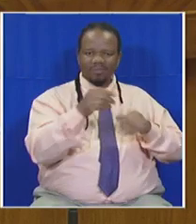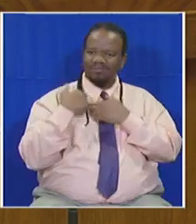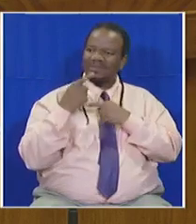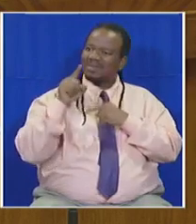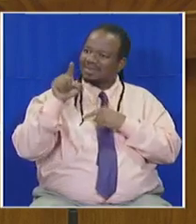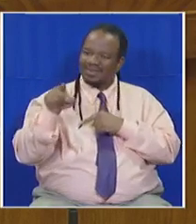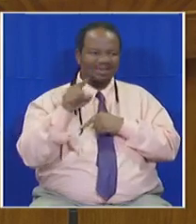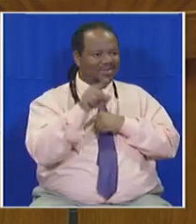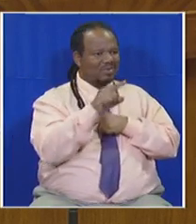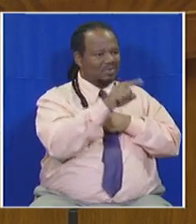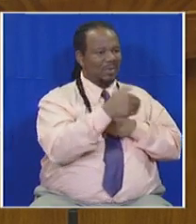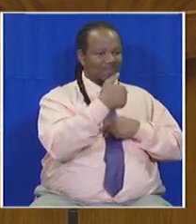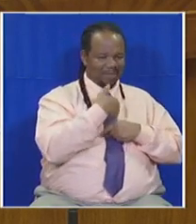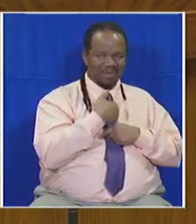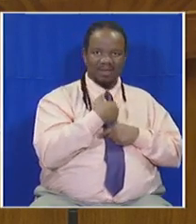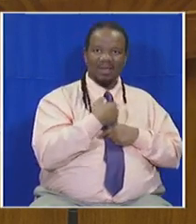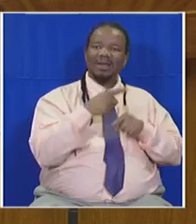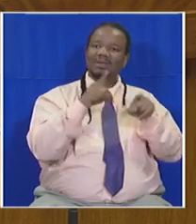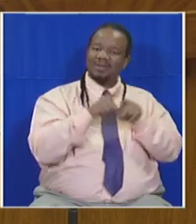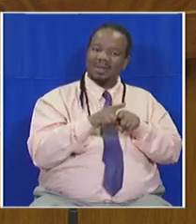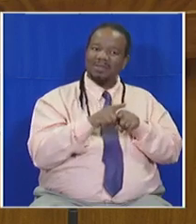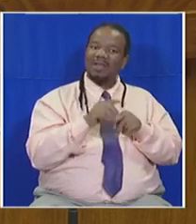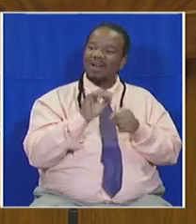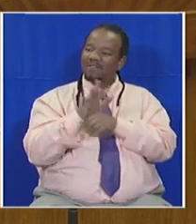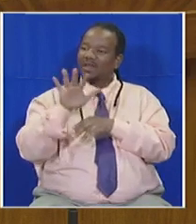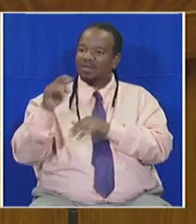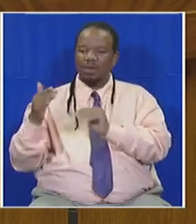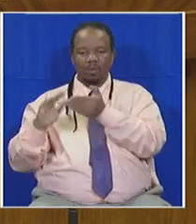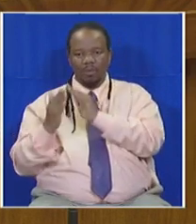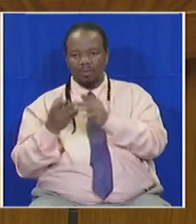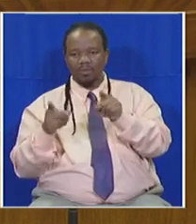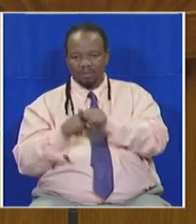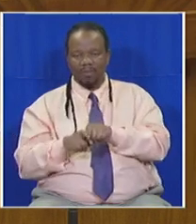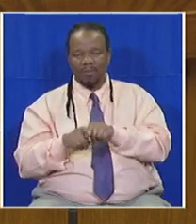you, and it affects society.